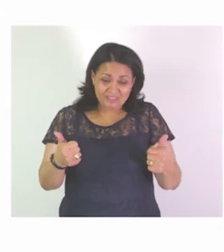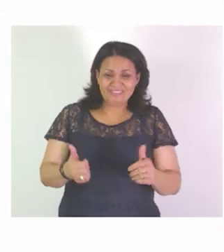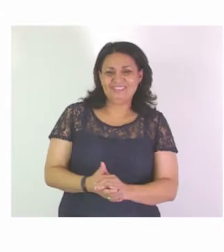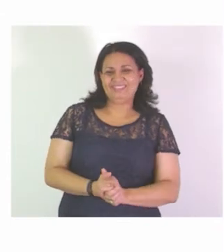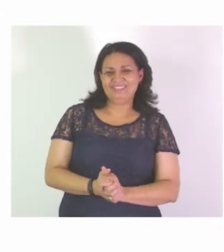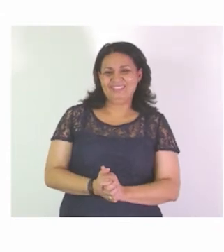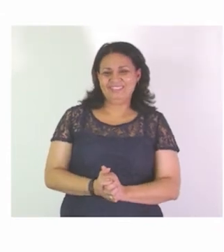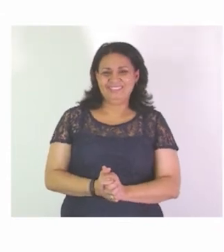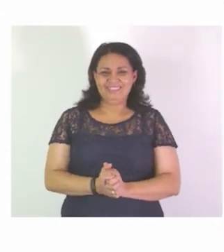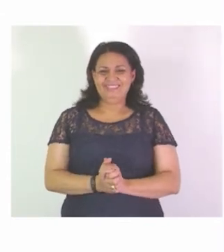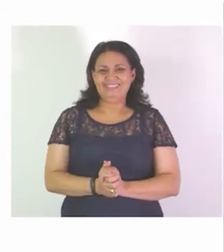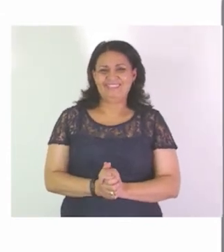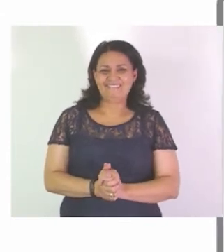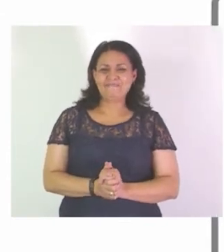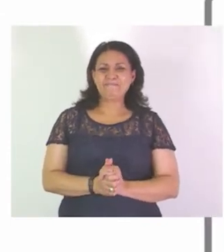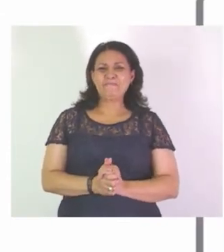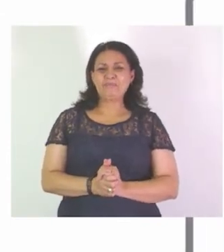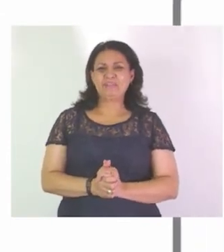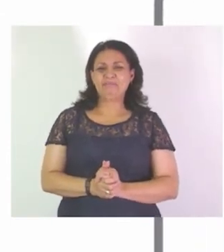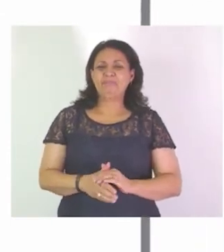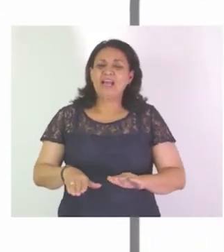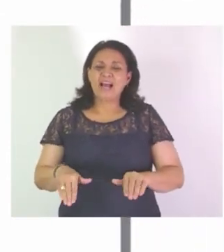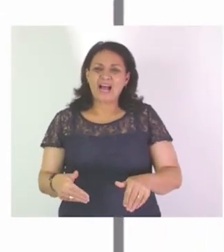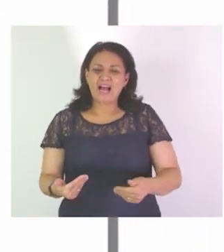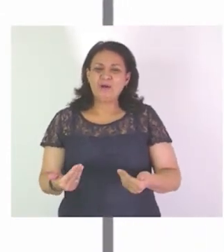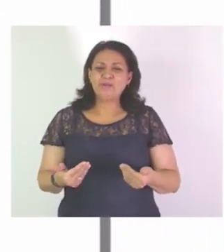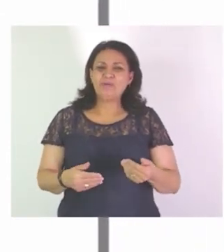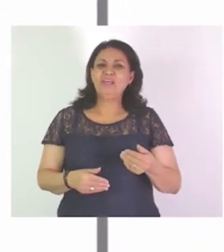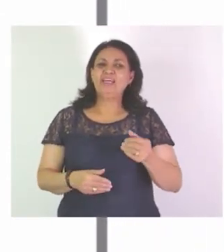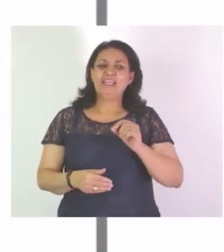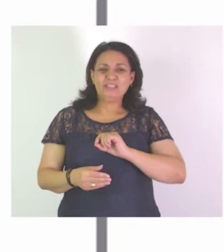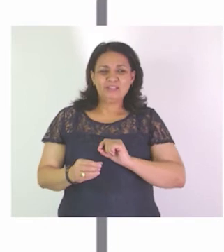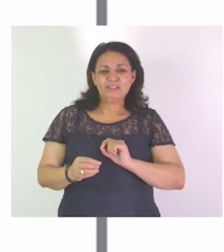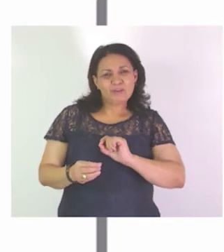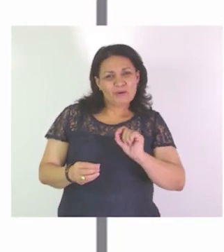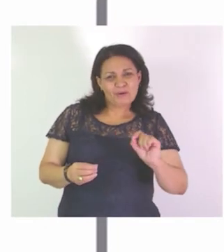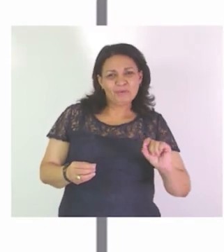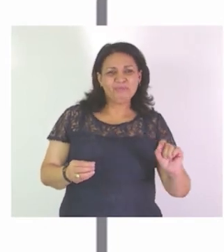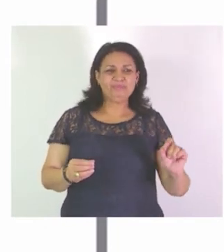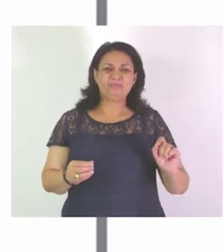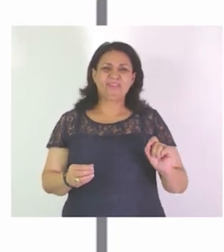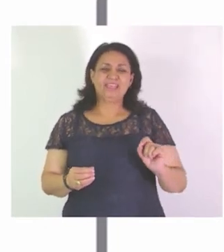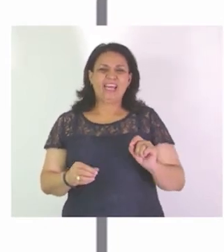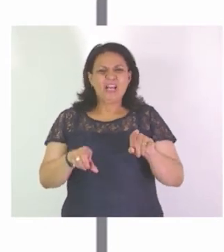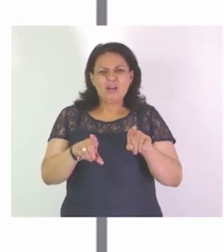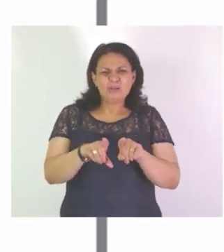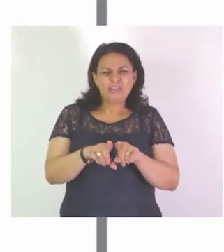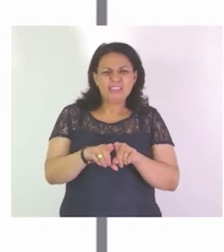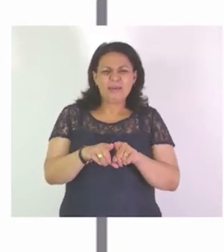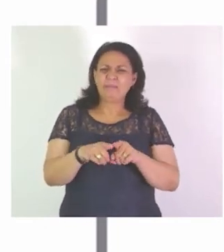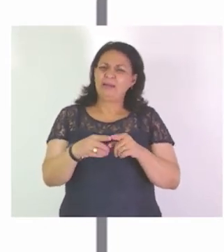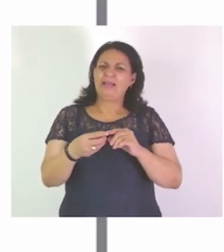So this is MP Ink. How do we draw MP Ink? Well, he looks like number 1,